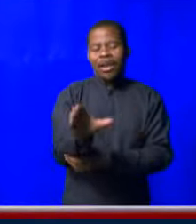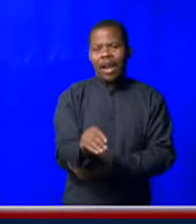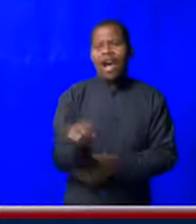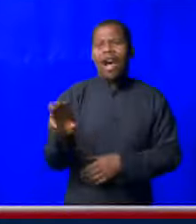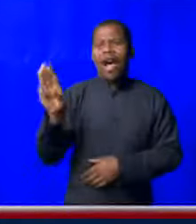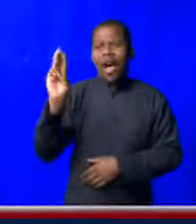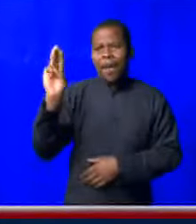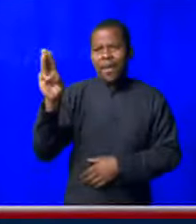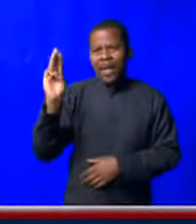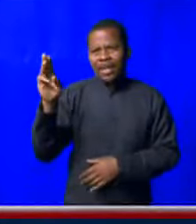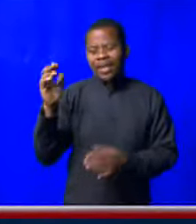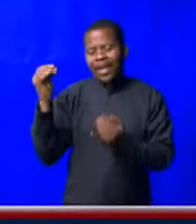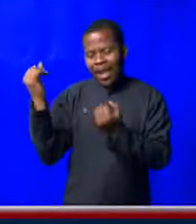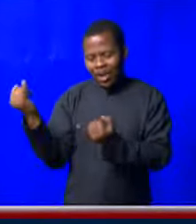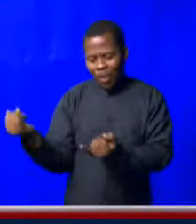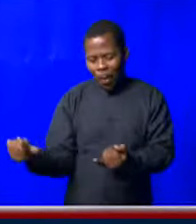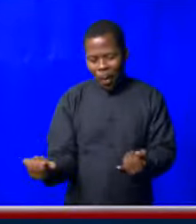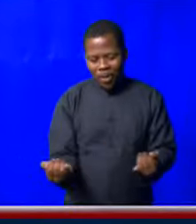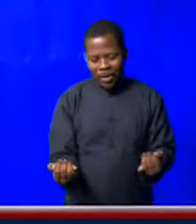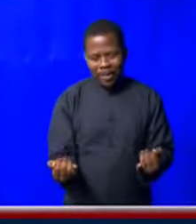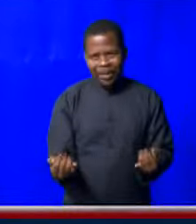Africa.